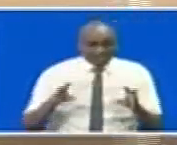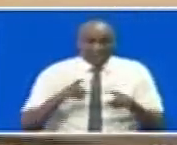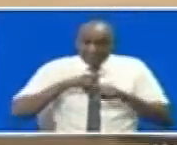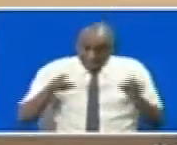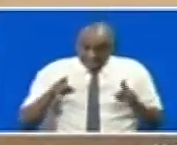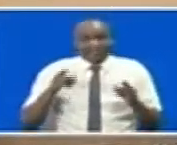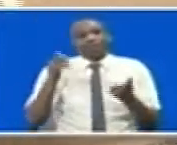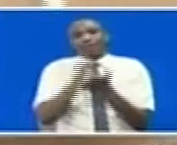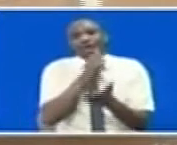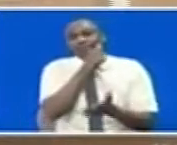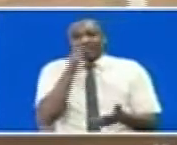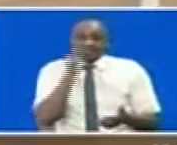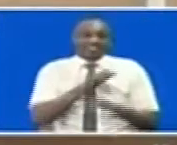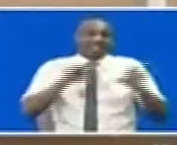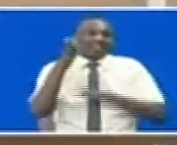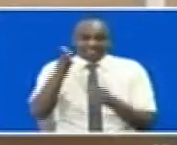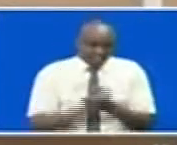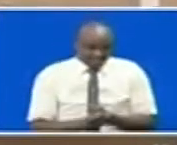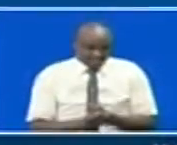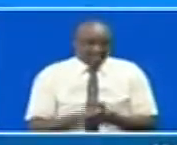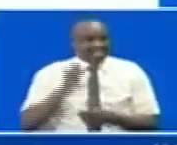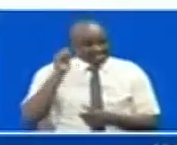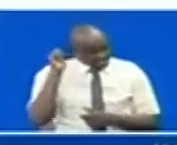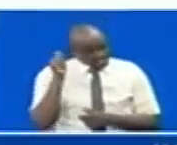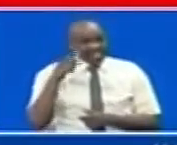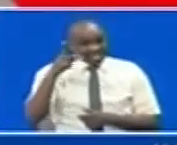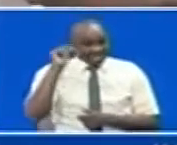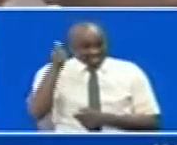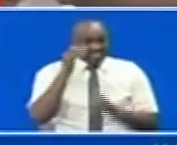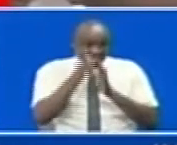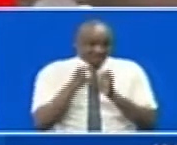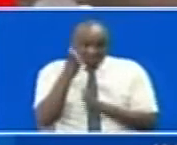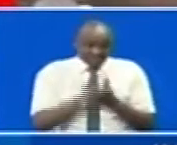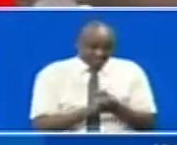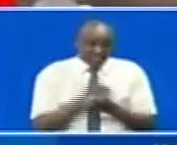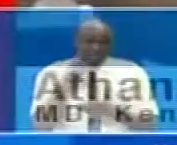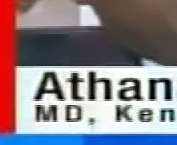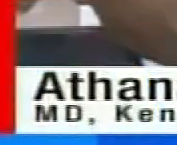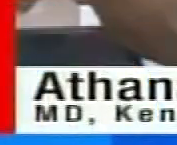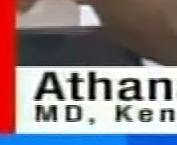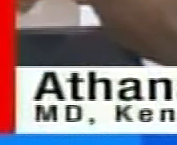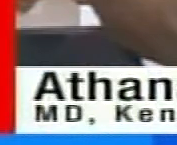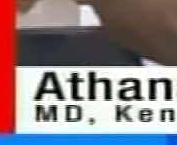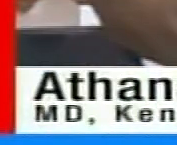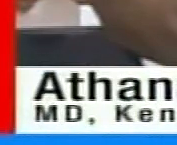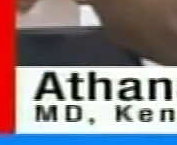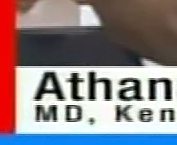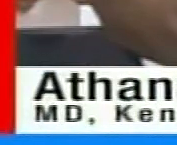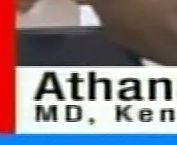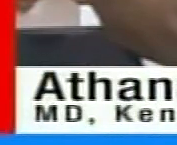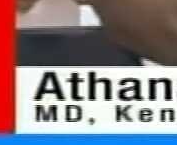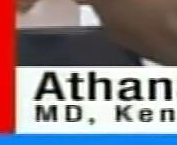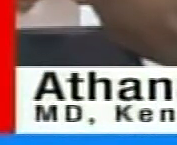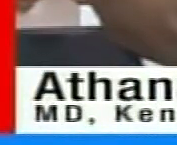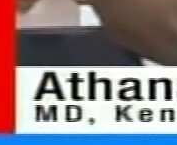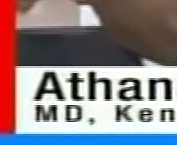into private shambas. Kenya Railways Corporation MD Athanas Maina says his organization is aware of the ongoings and